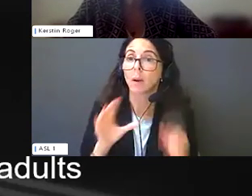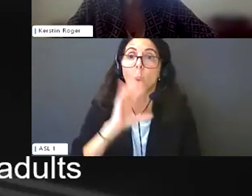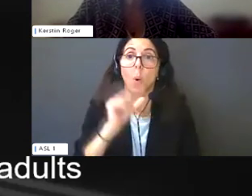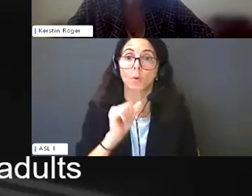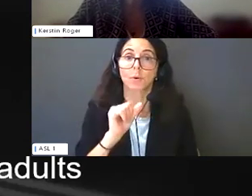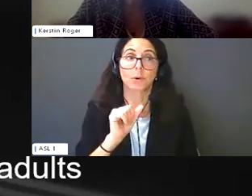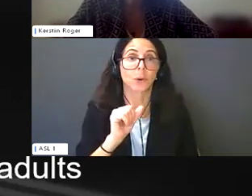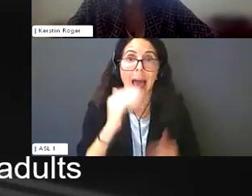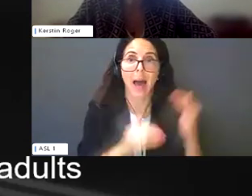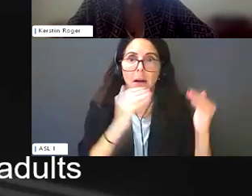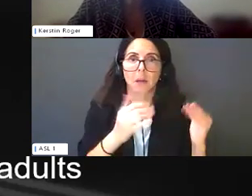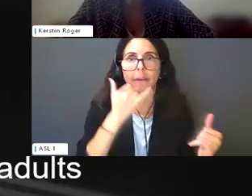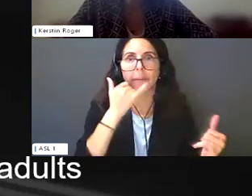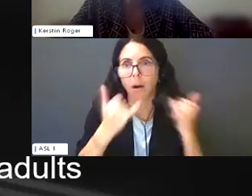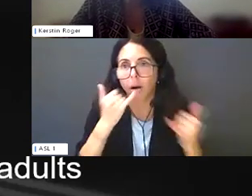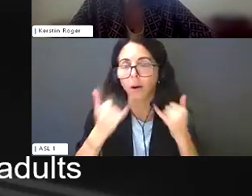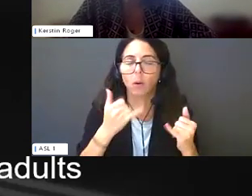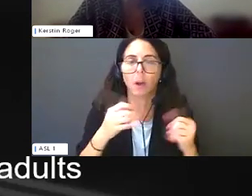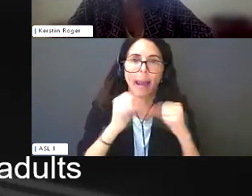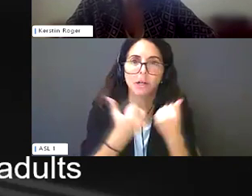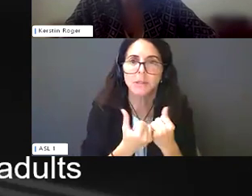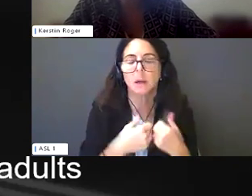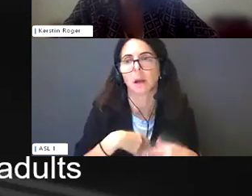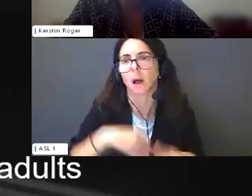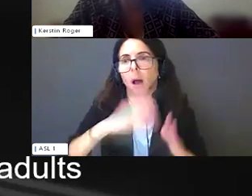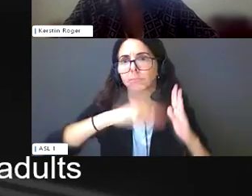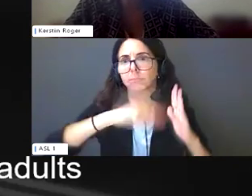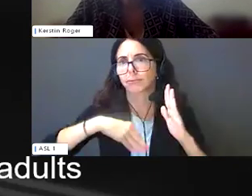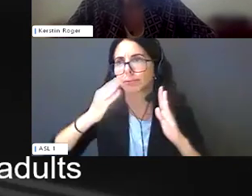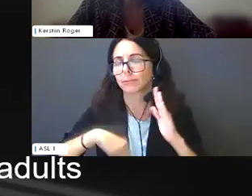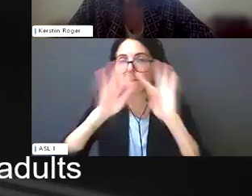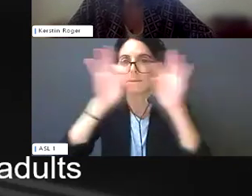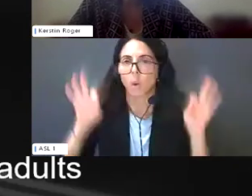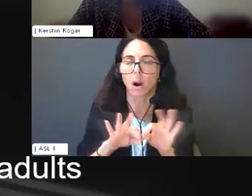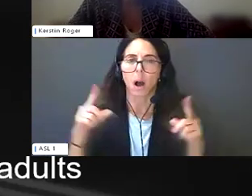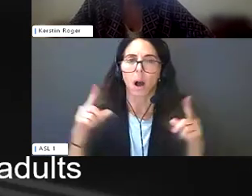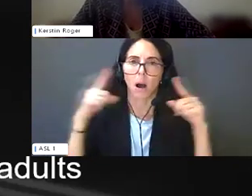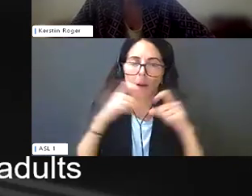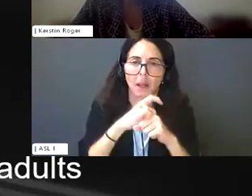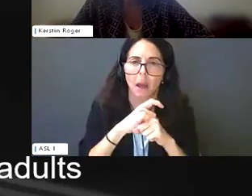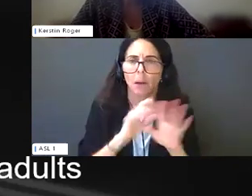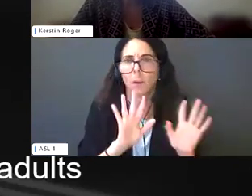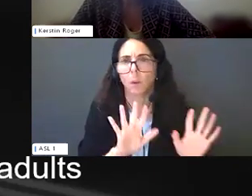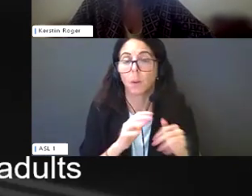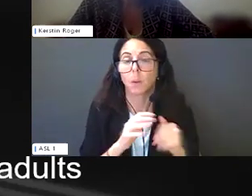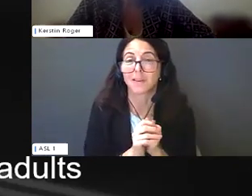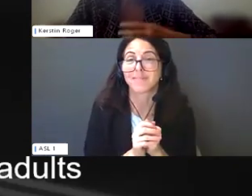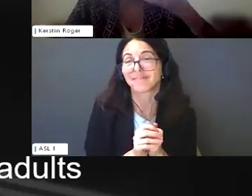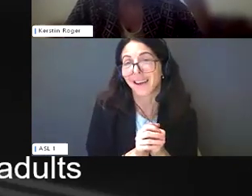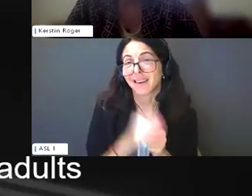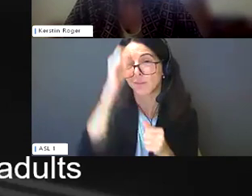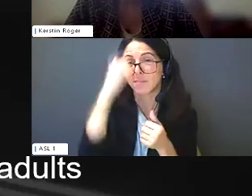many phone calls to different agencies, fill out long, complicated forms. And we can keep in mind things like